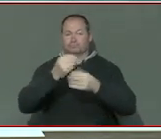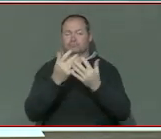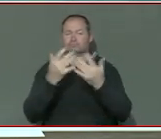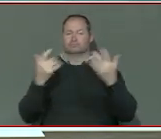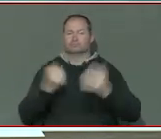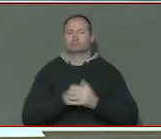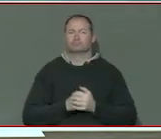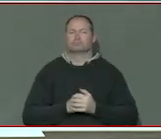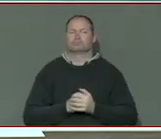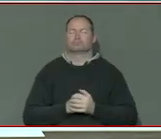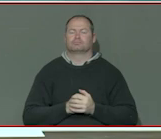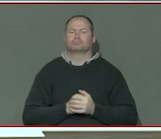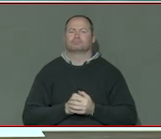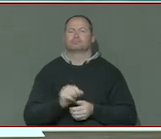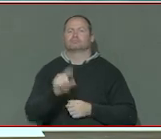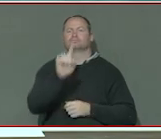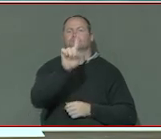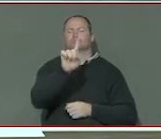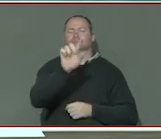182,920.